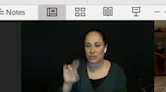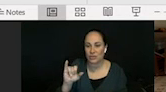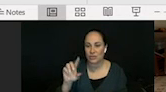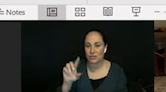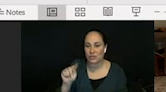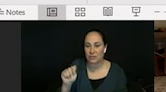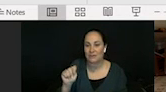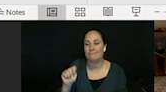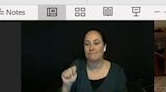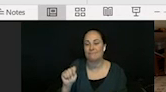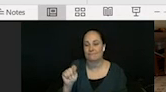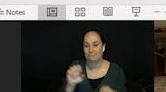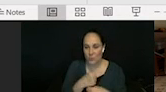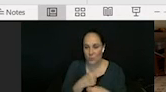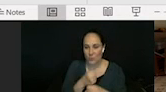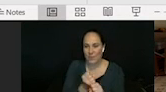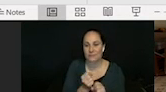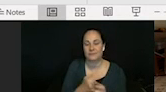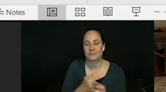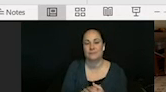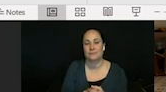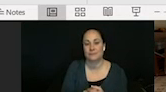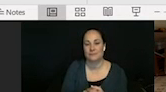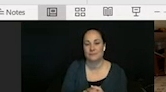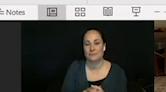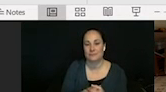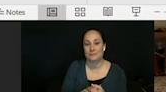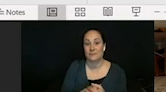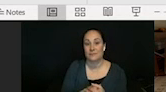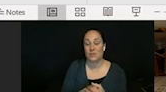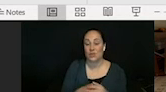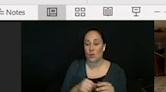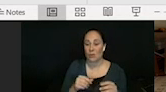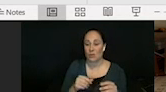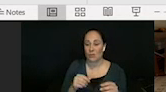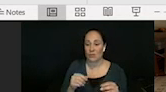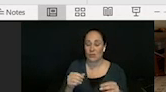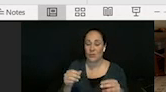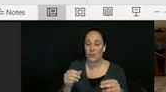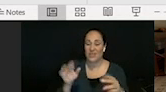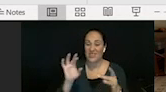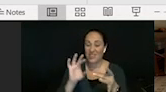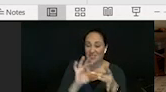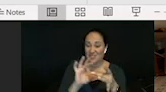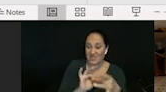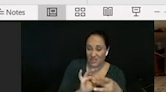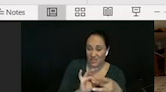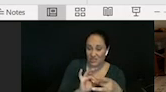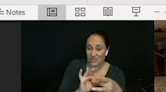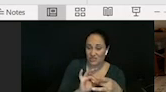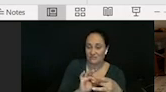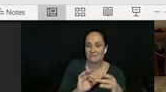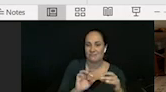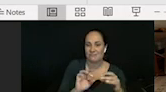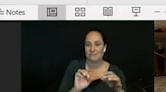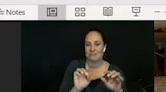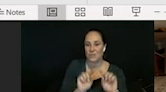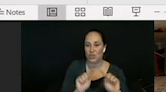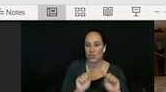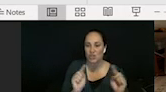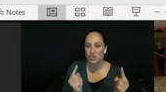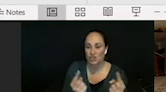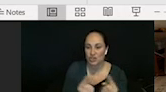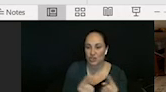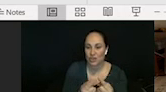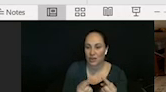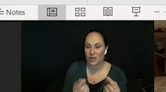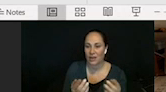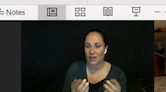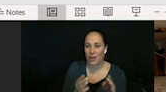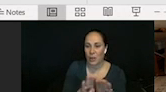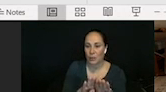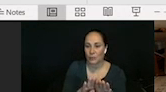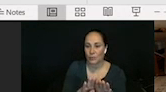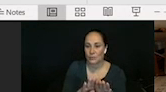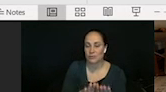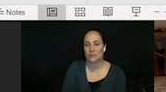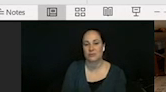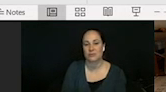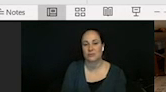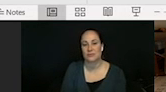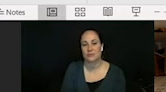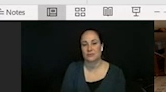wire. So it, in essence, closes the circuit. And it's a really short circuit whose resistance, copper has a